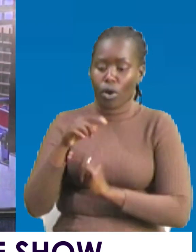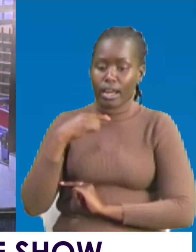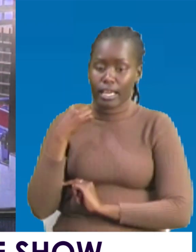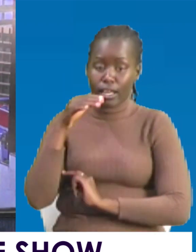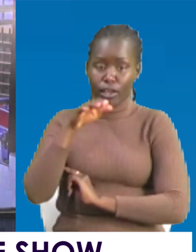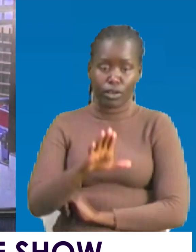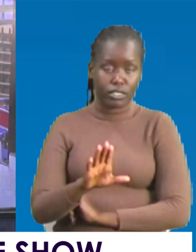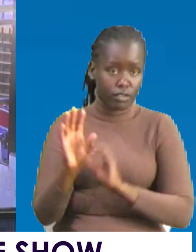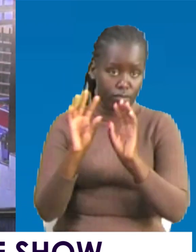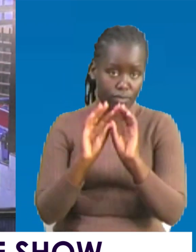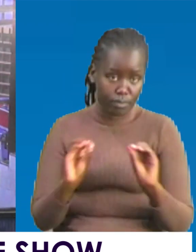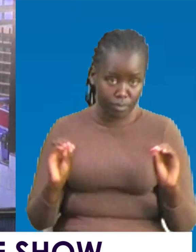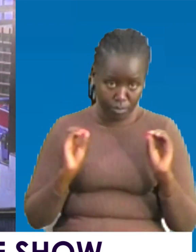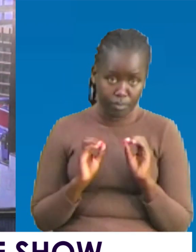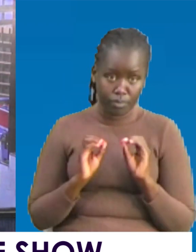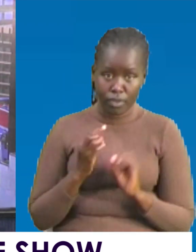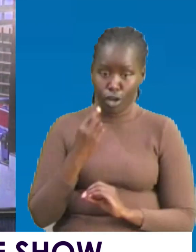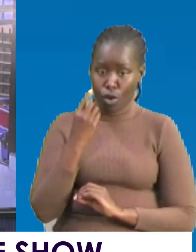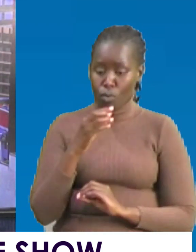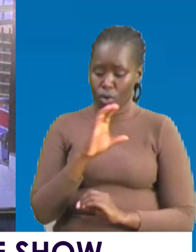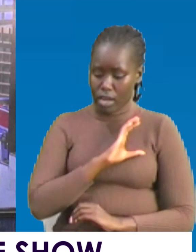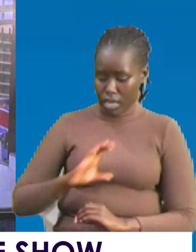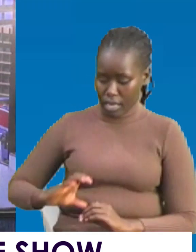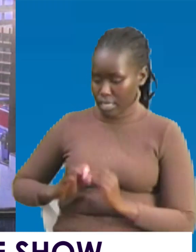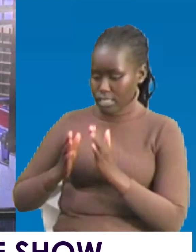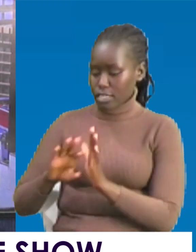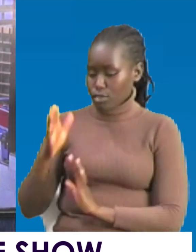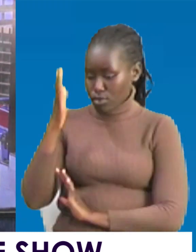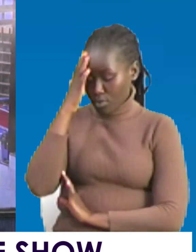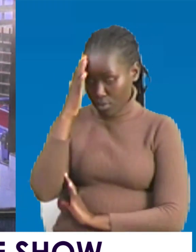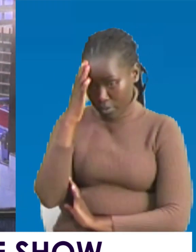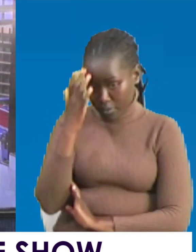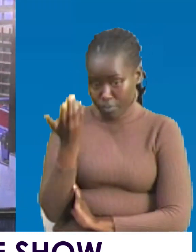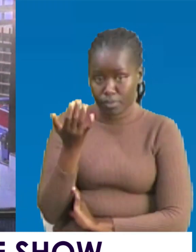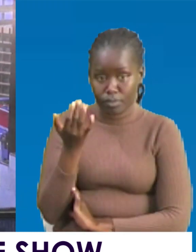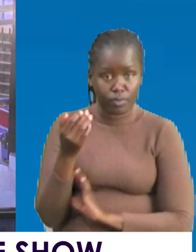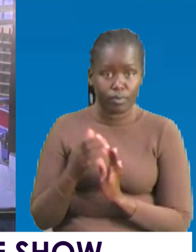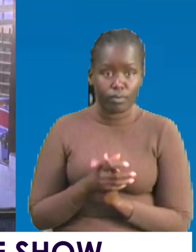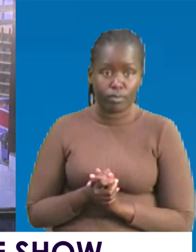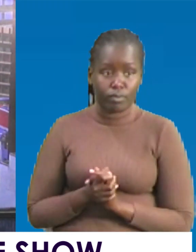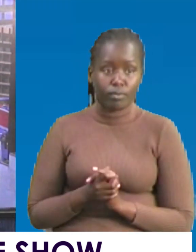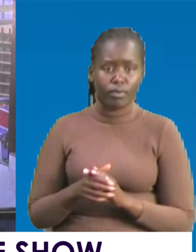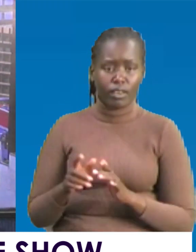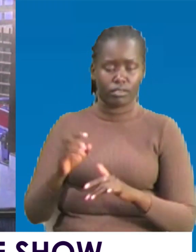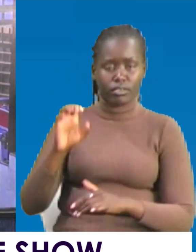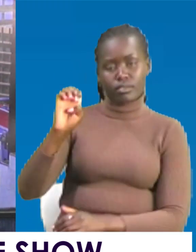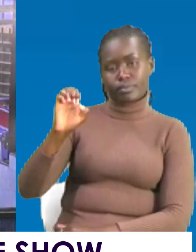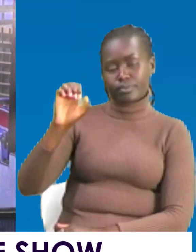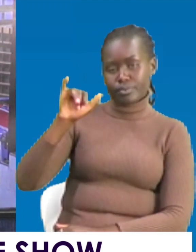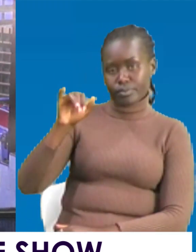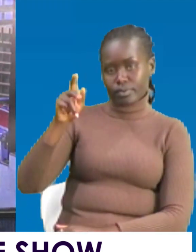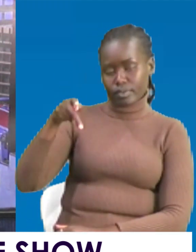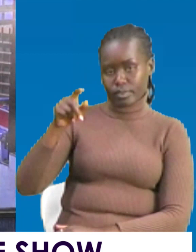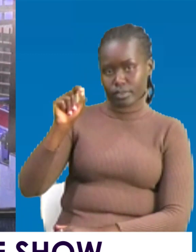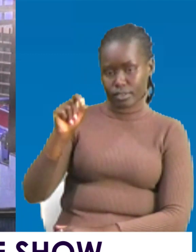out of this country. For those who are Christians, you know one thing, that in Egypt, so many